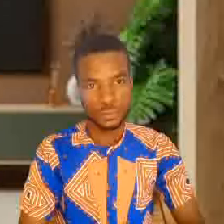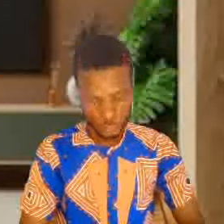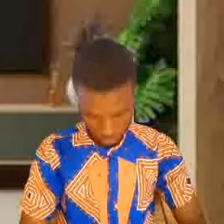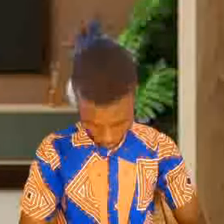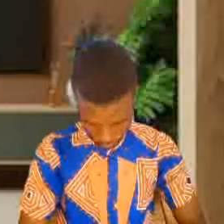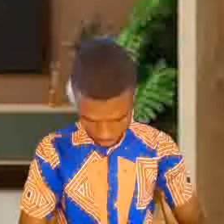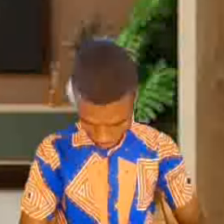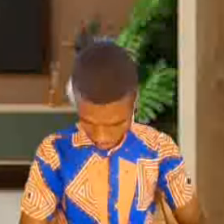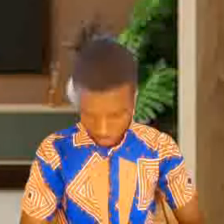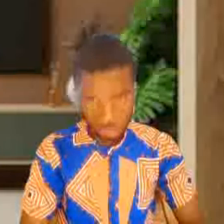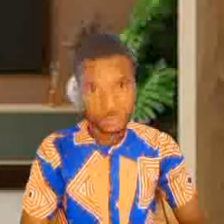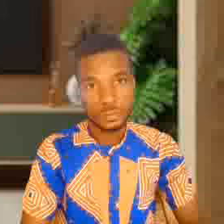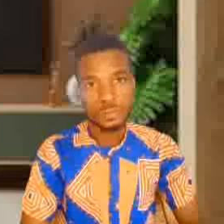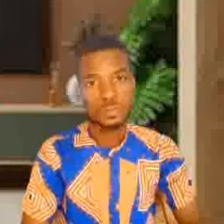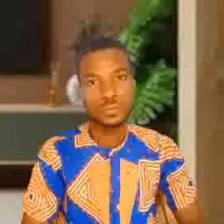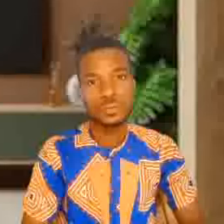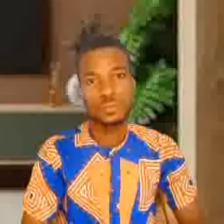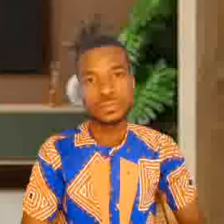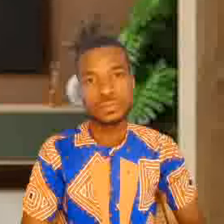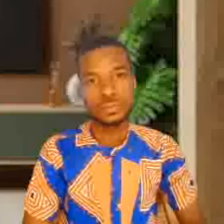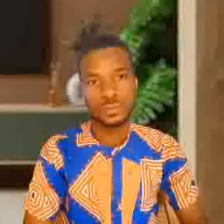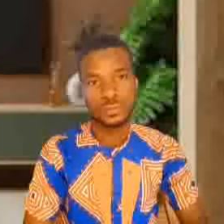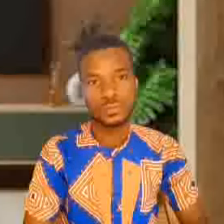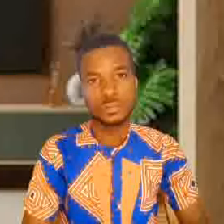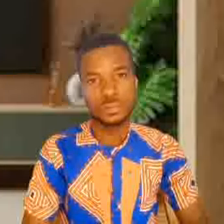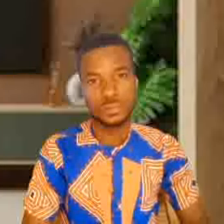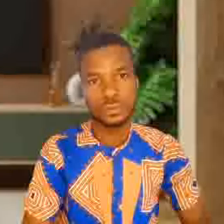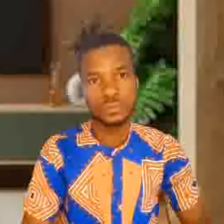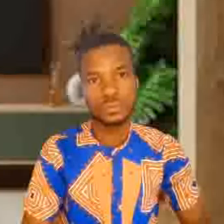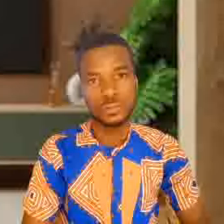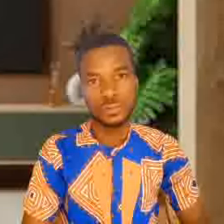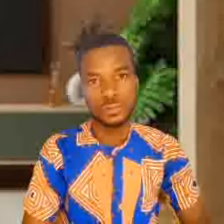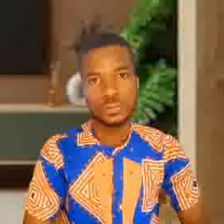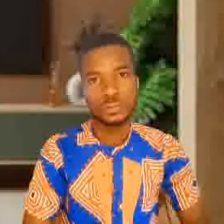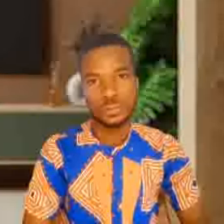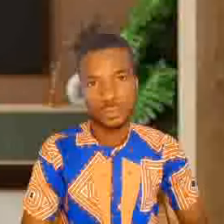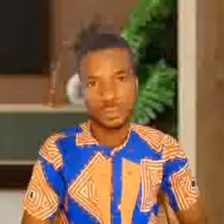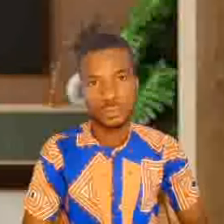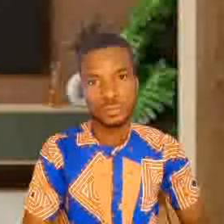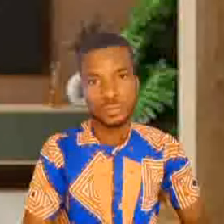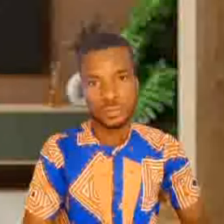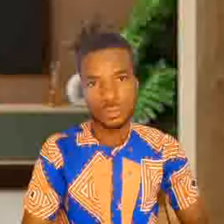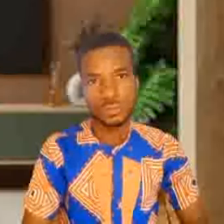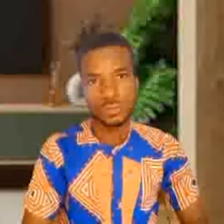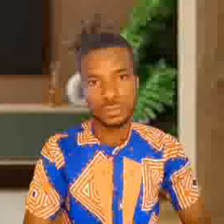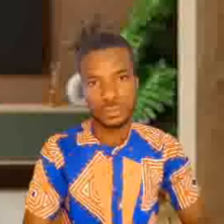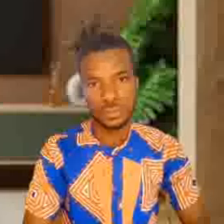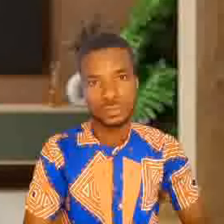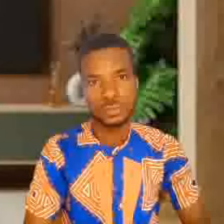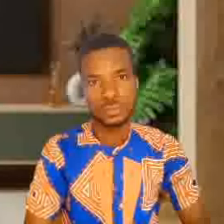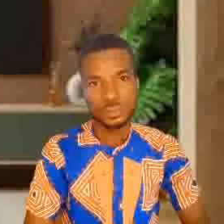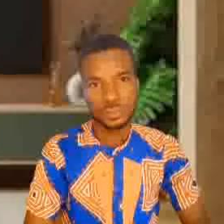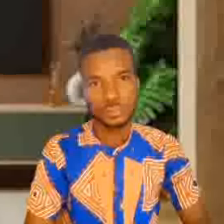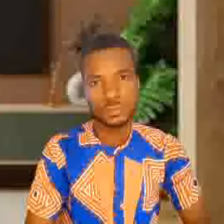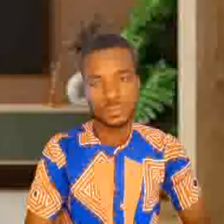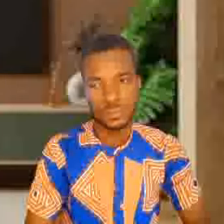the way I've never fasted. And I will give the way I've never given. That was my resolve. In order to help me keep my vow,